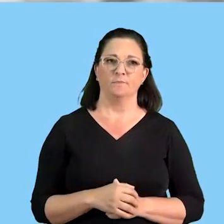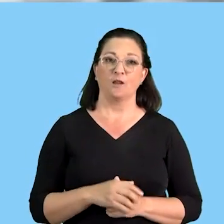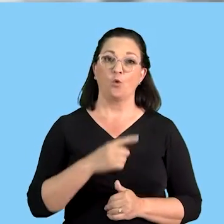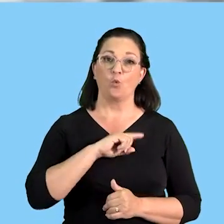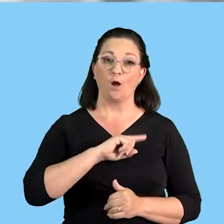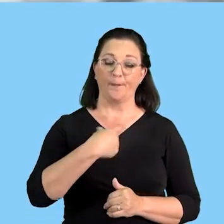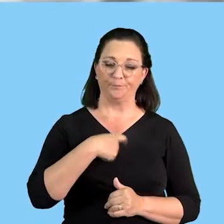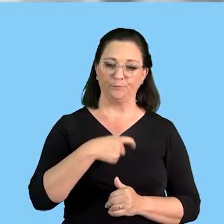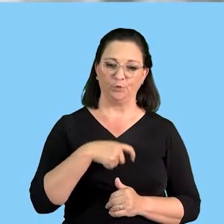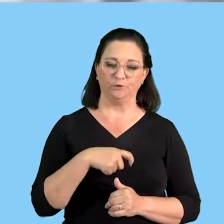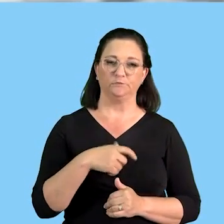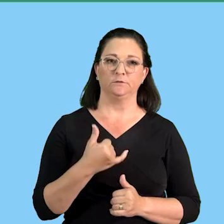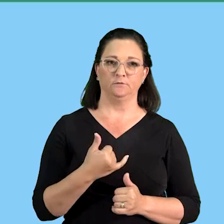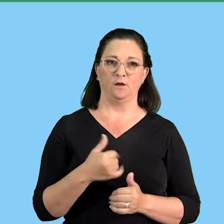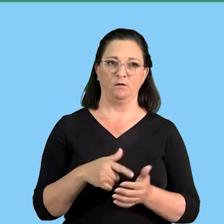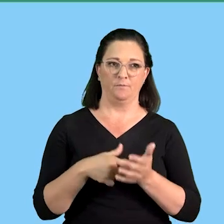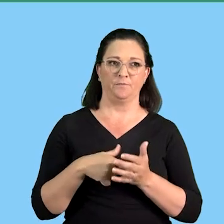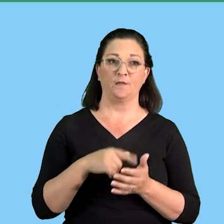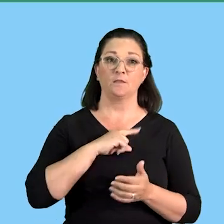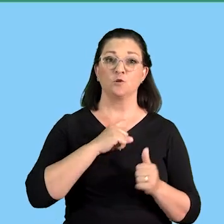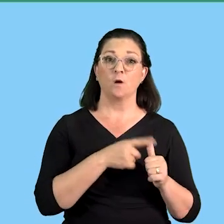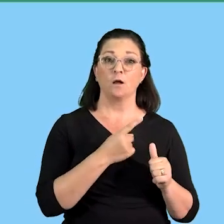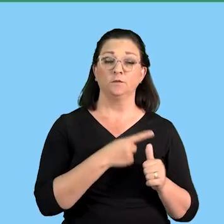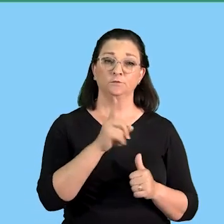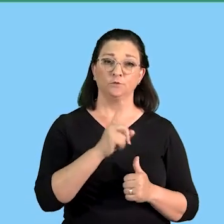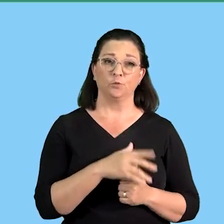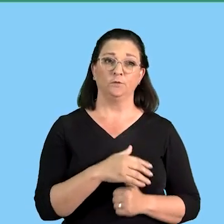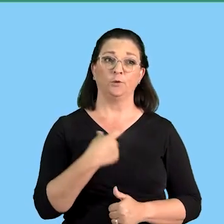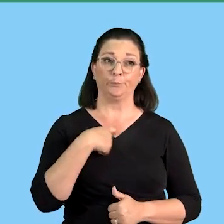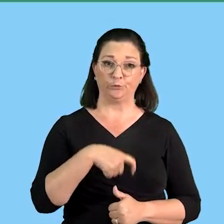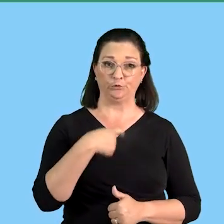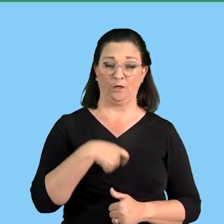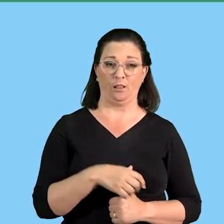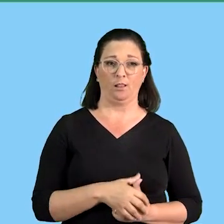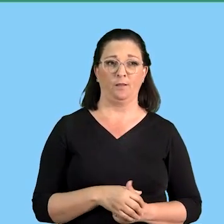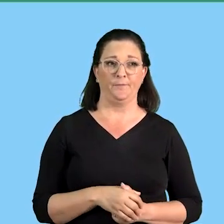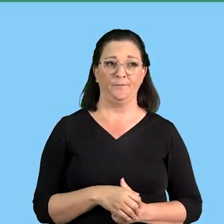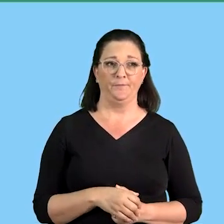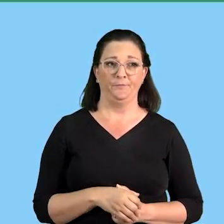of a personal liability company. Your answer here is supposed to be personal